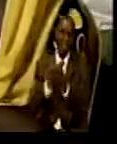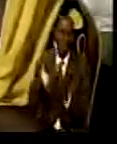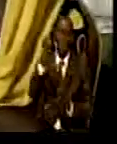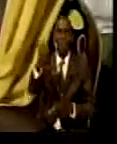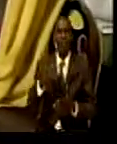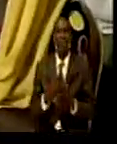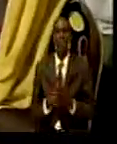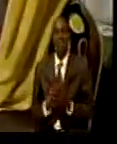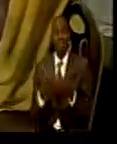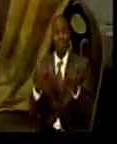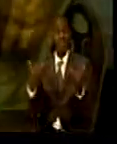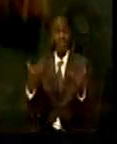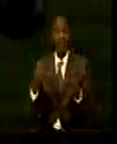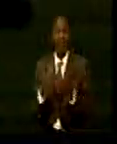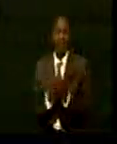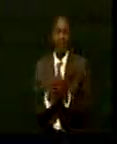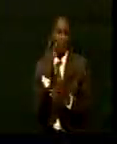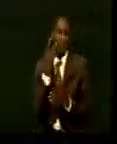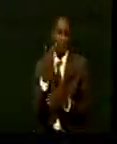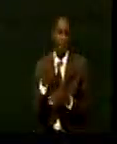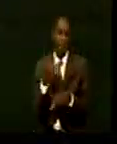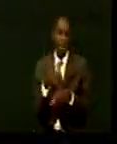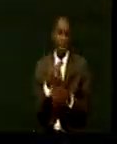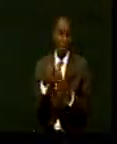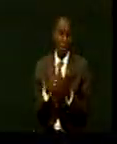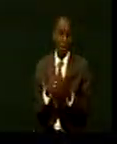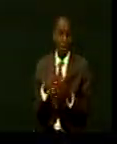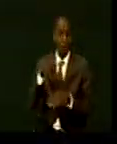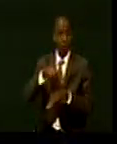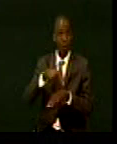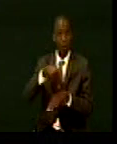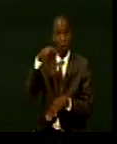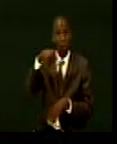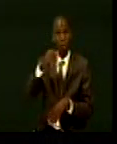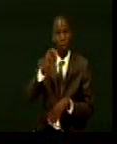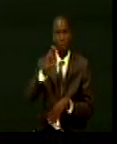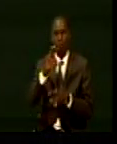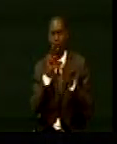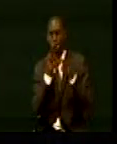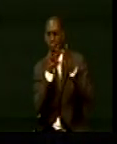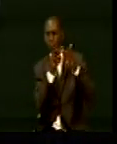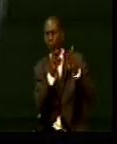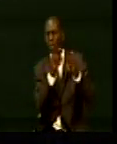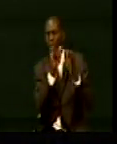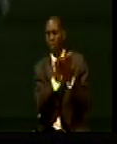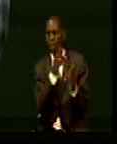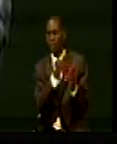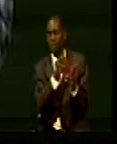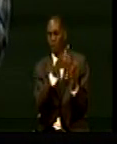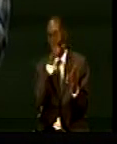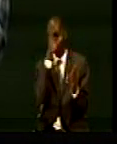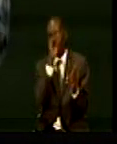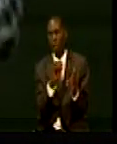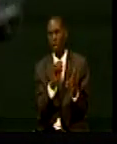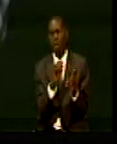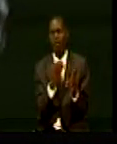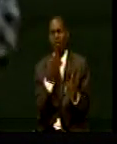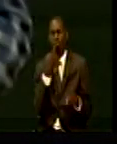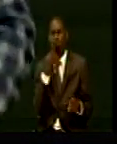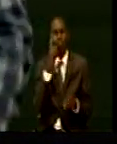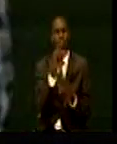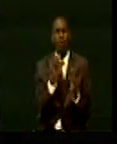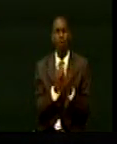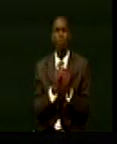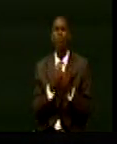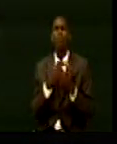Now, look at this. Paul the apostle, looking at him, stared with a loud voice. He didn't